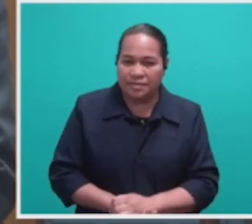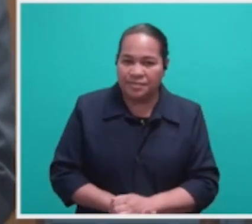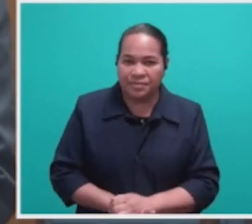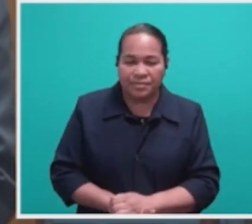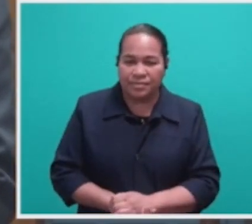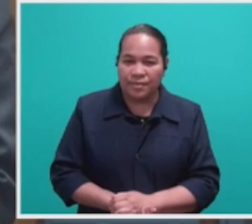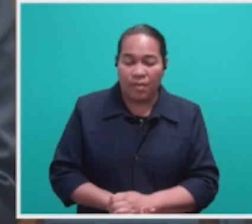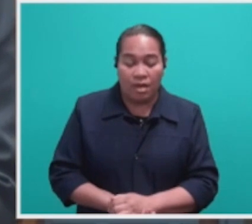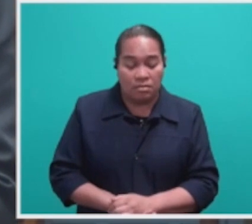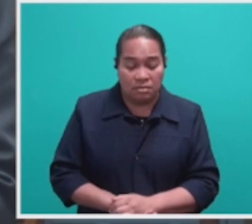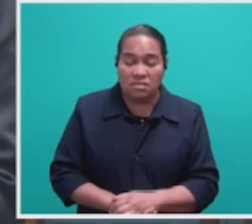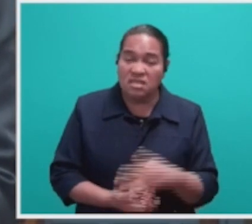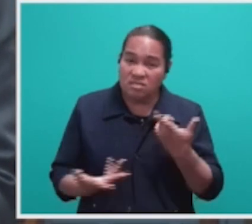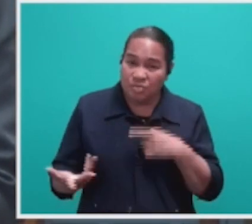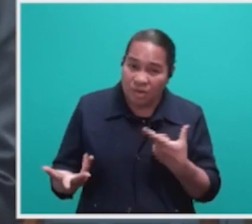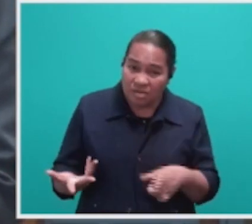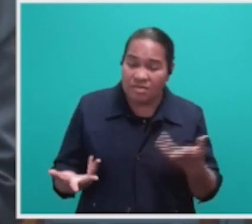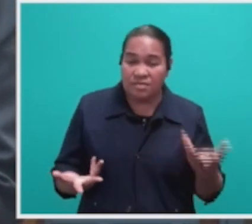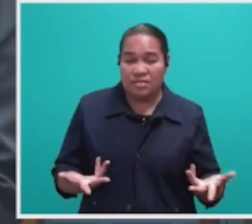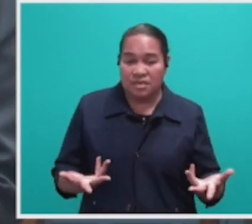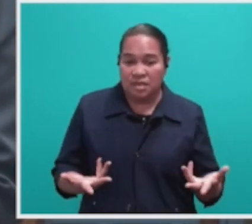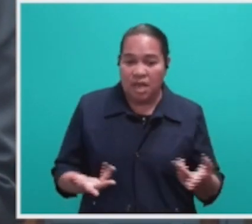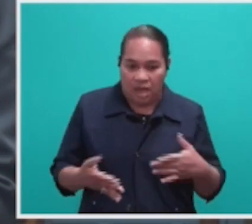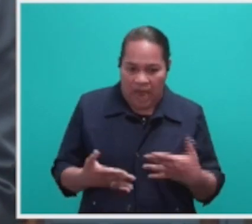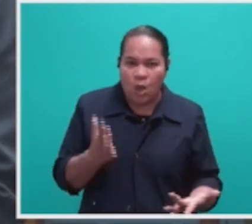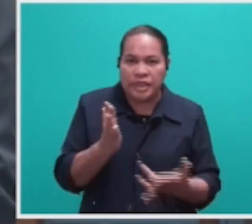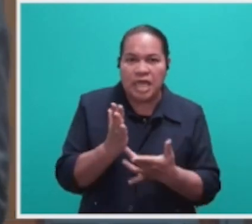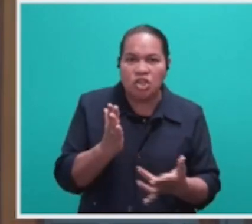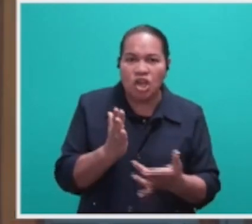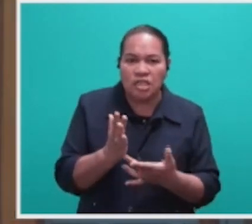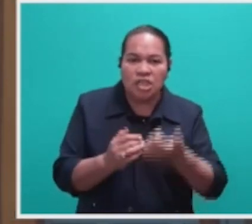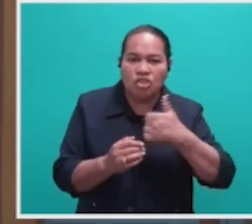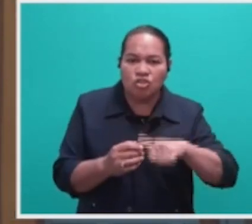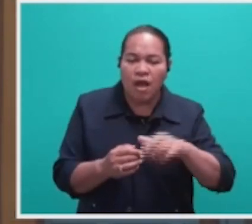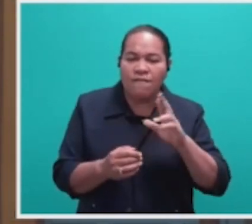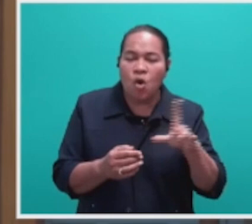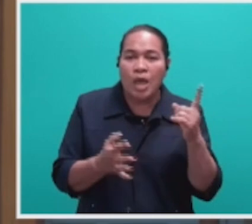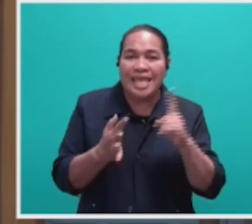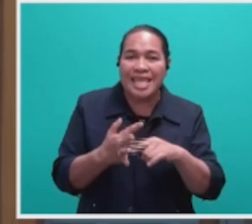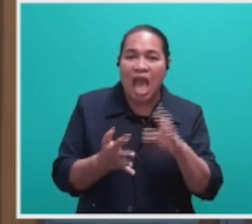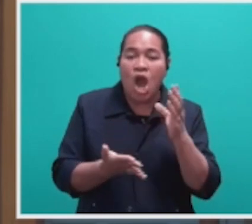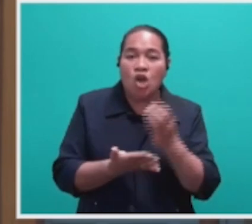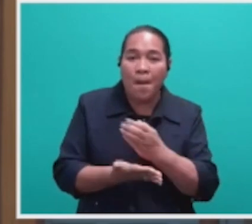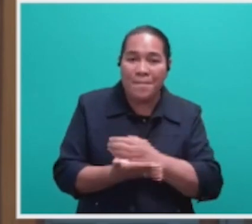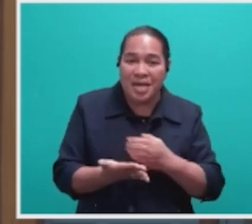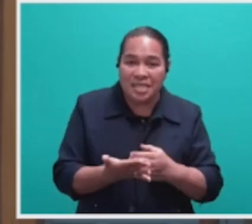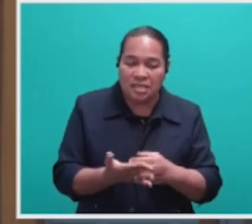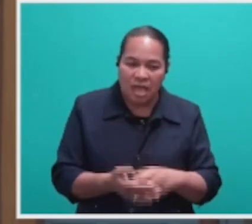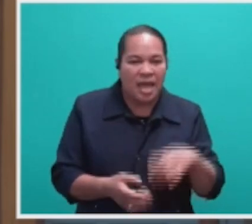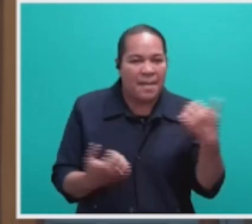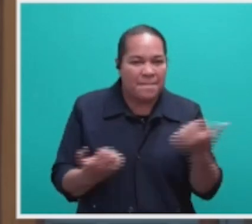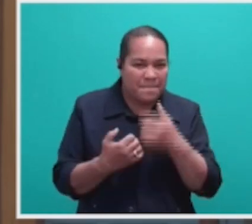There is no doubt, Mr. Speaker, sir, that the rising technology and the use of e-commerce platforms are being